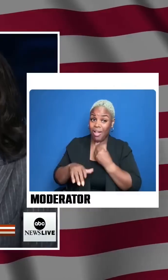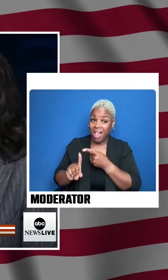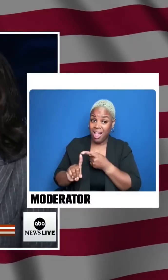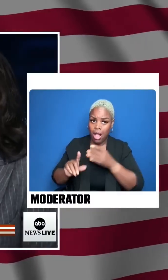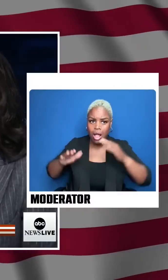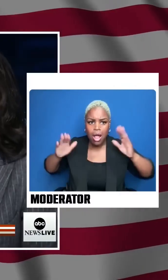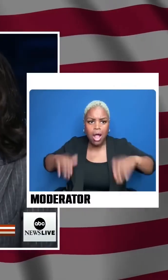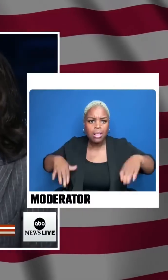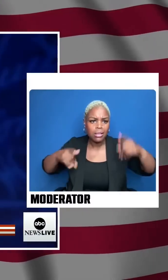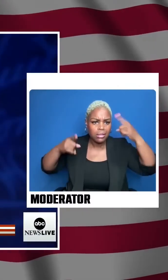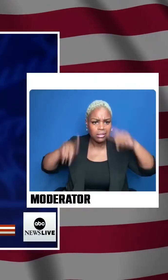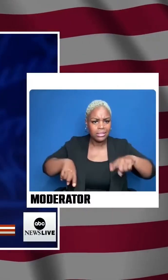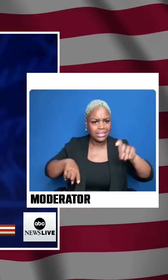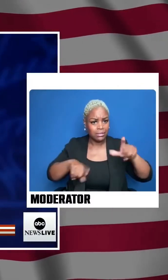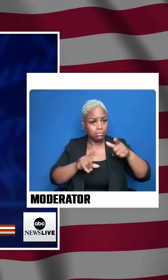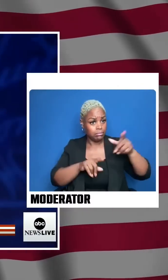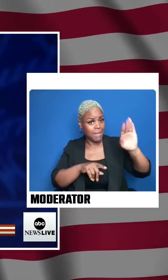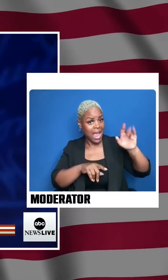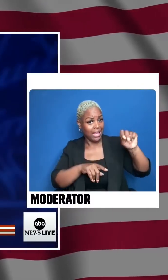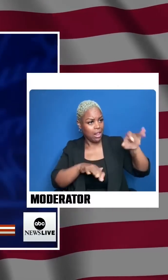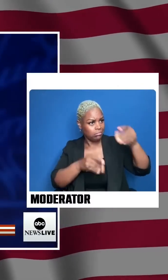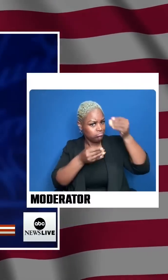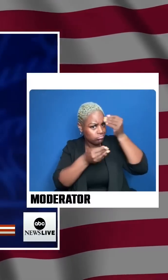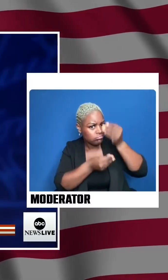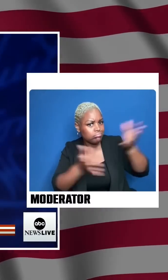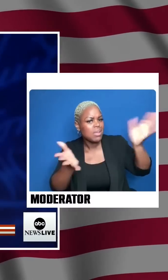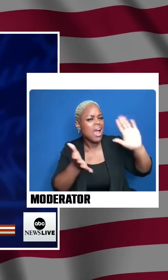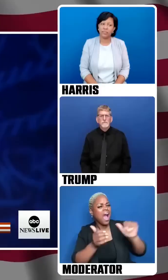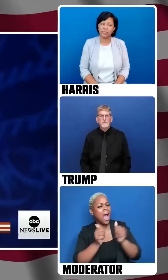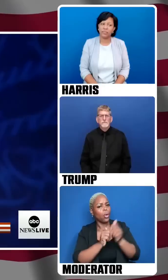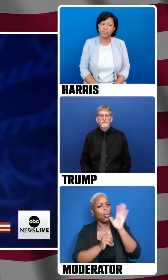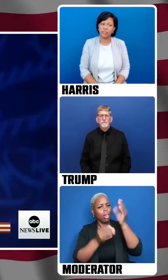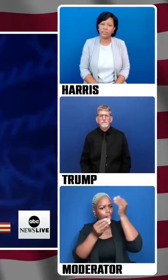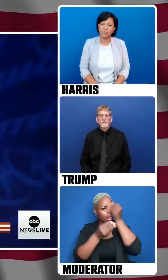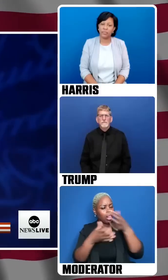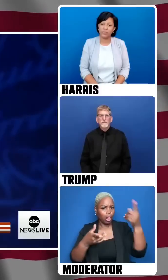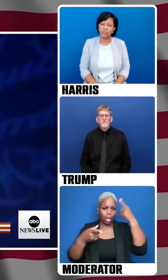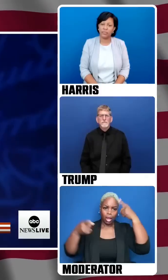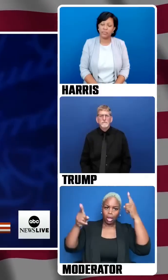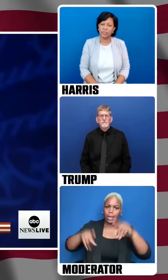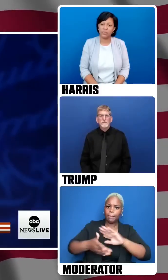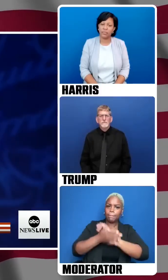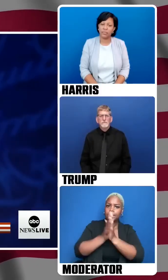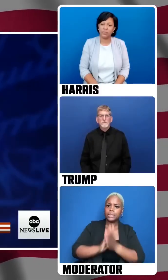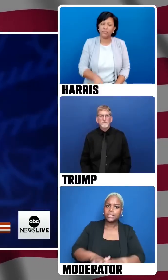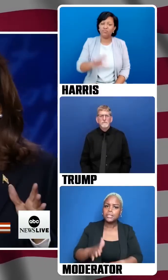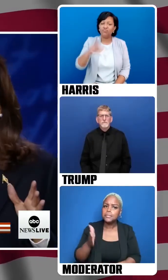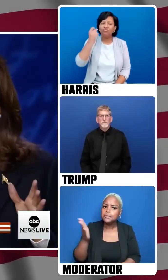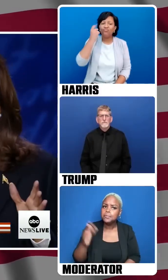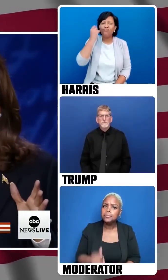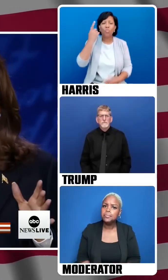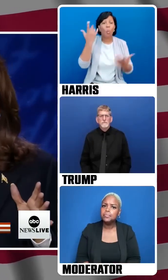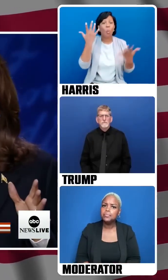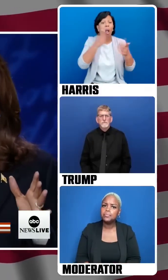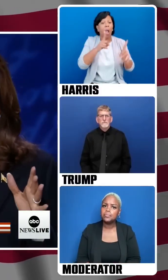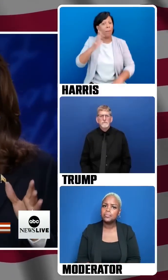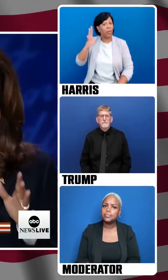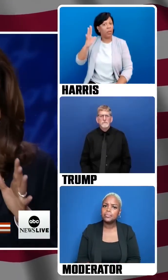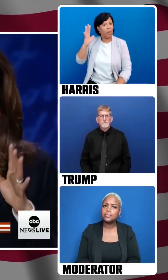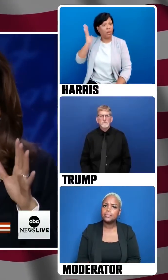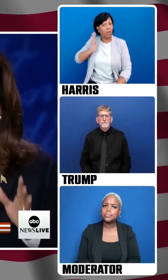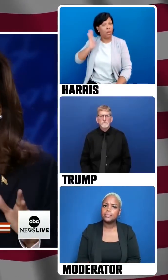do it? Well, let's understand how we got here. On October 7, Hamas,